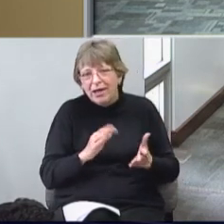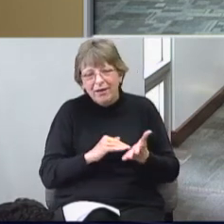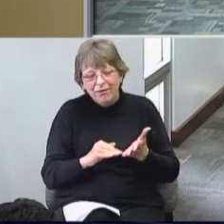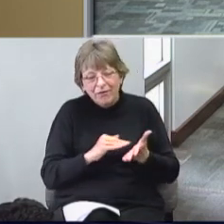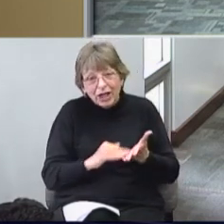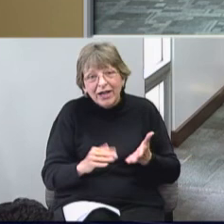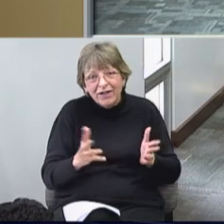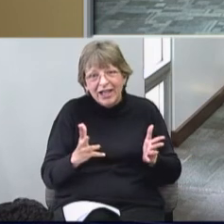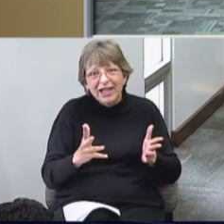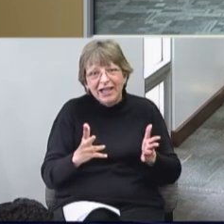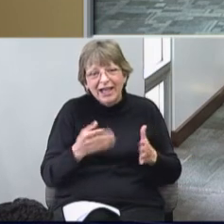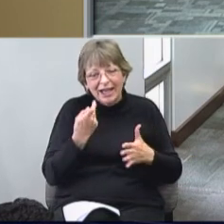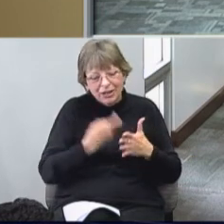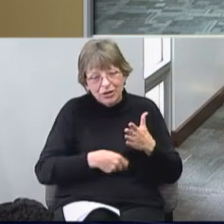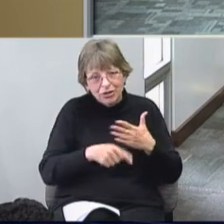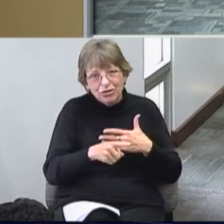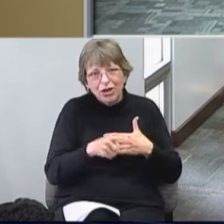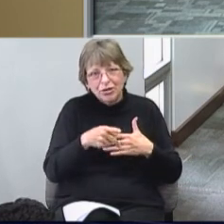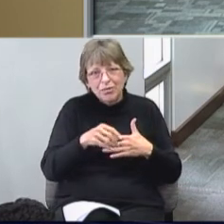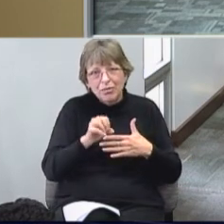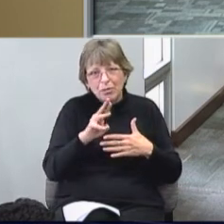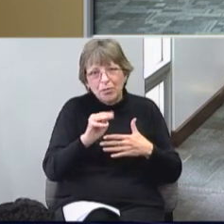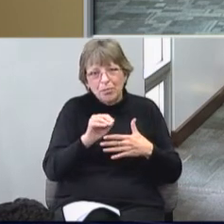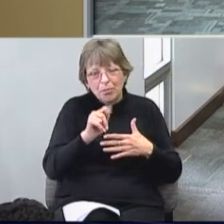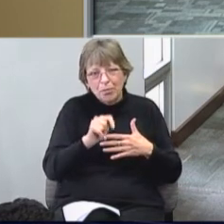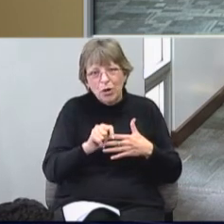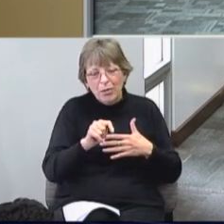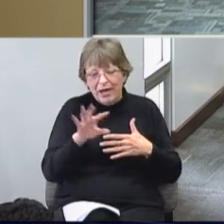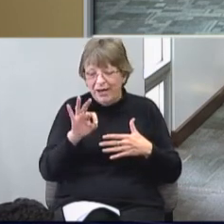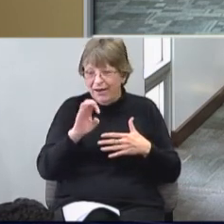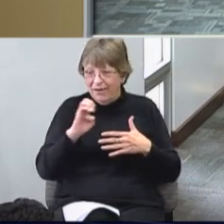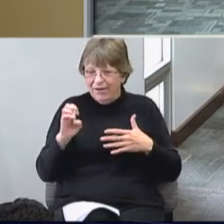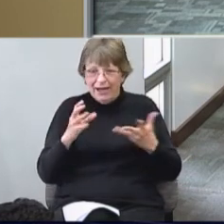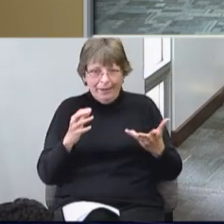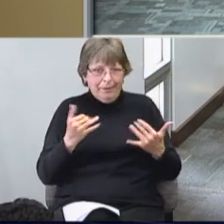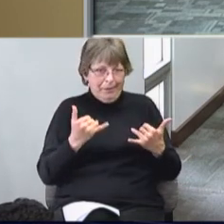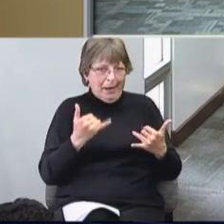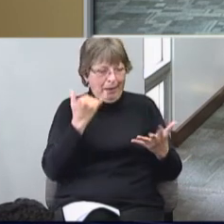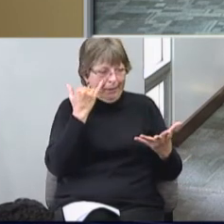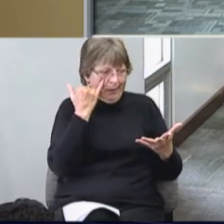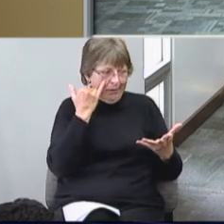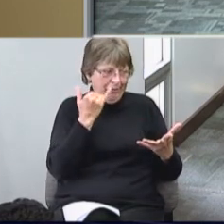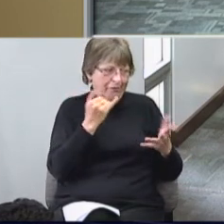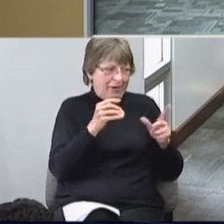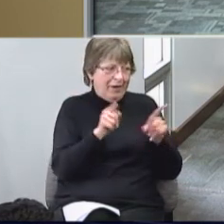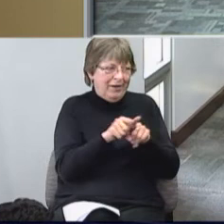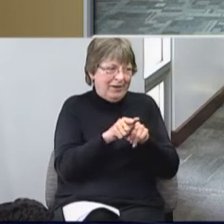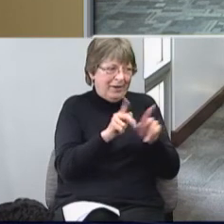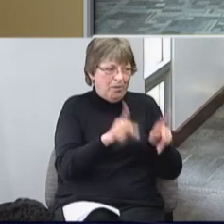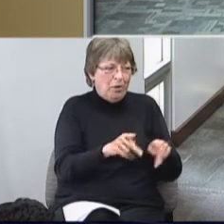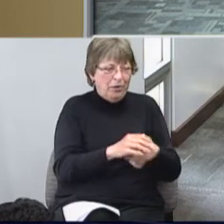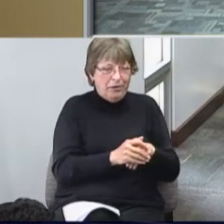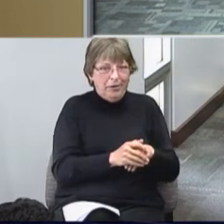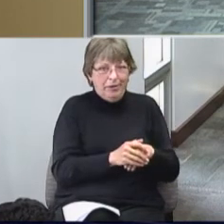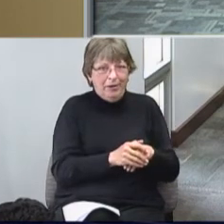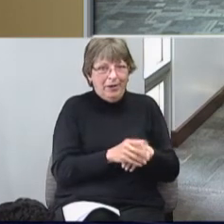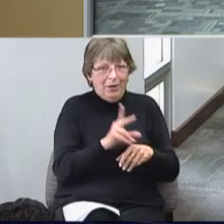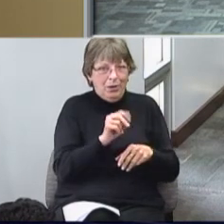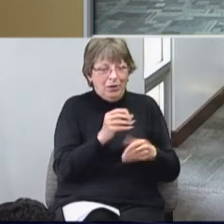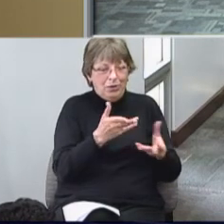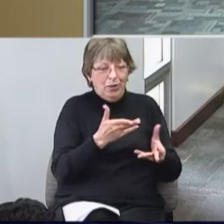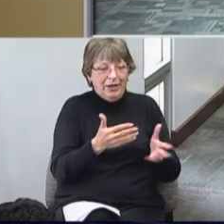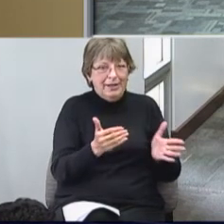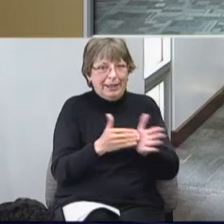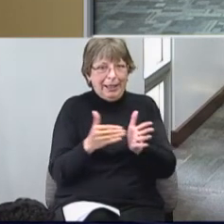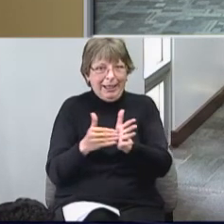forgiving and just charge them the permit fee. And if it was a repeated case where the same individual was, doing this over